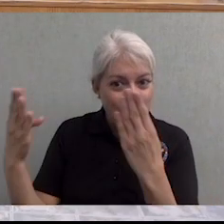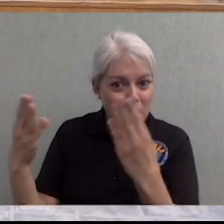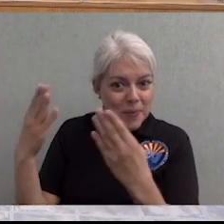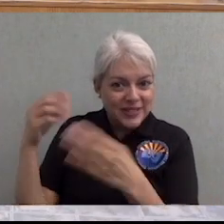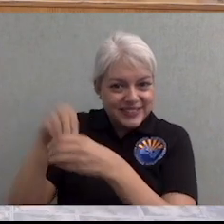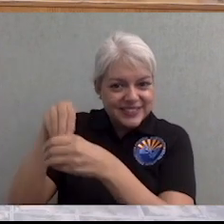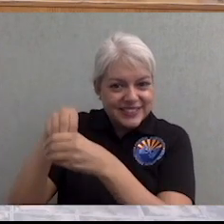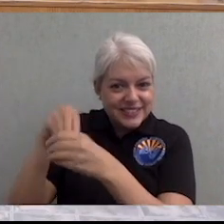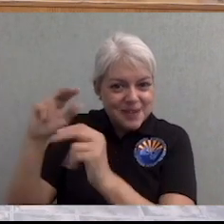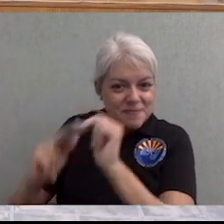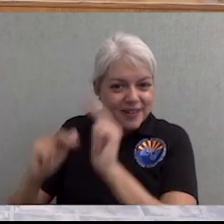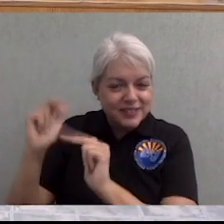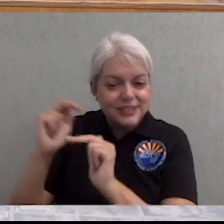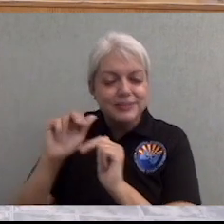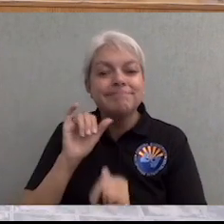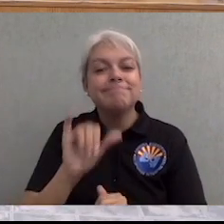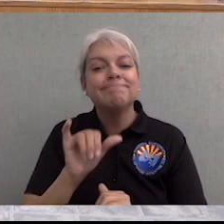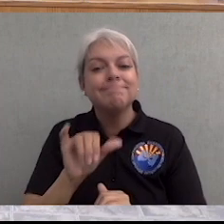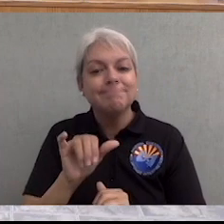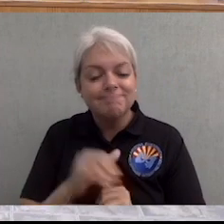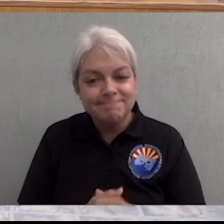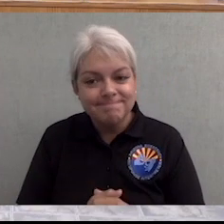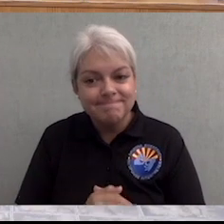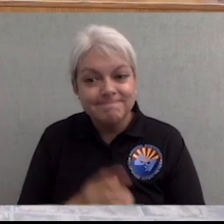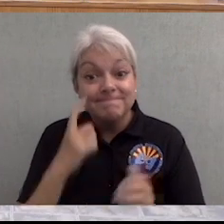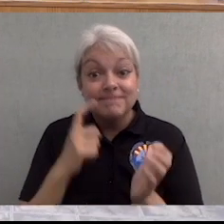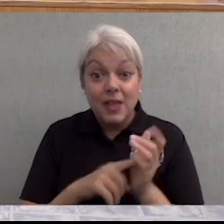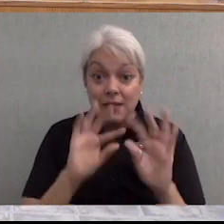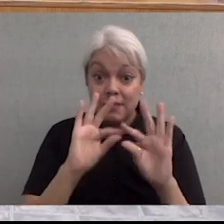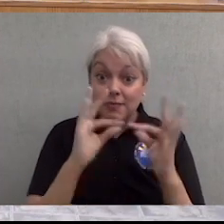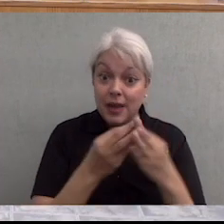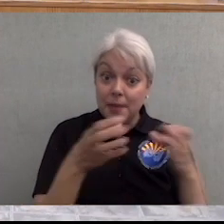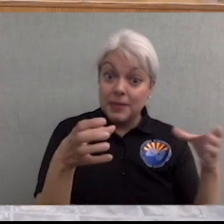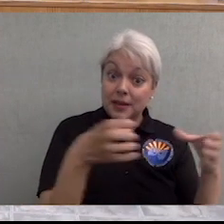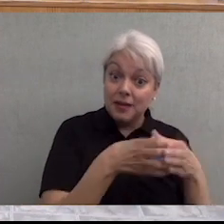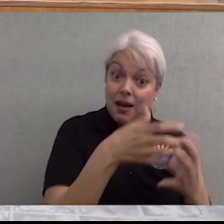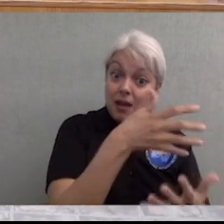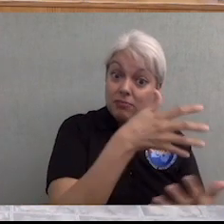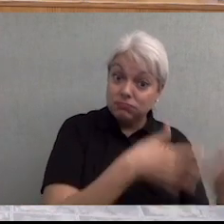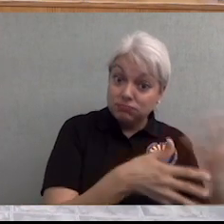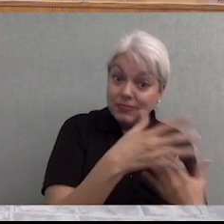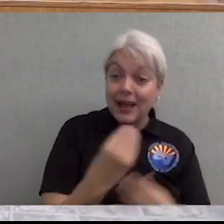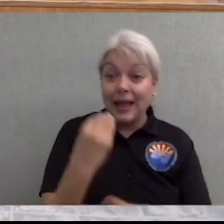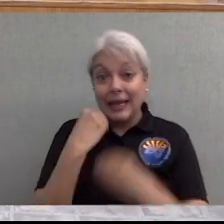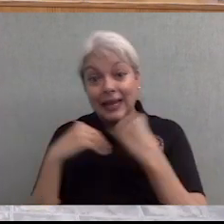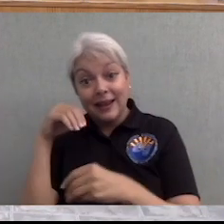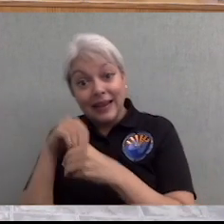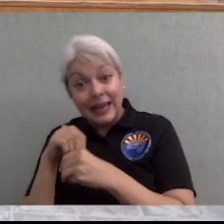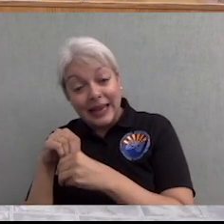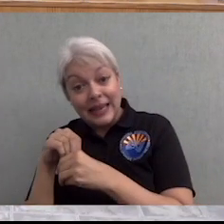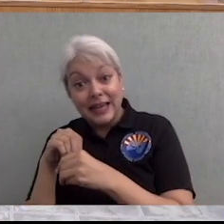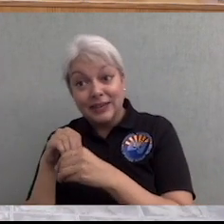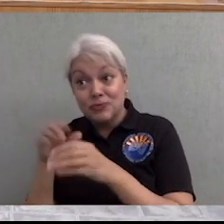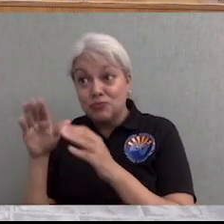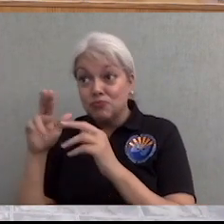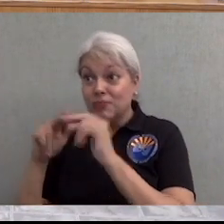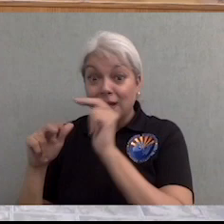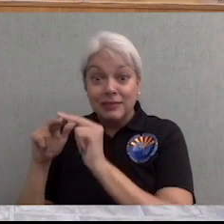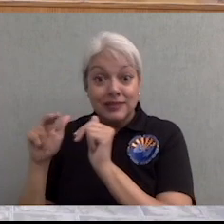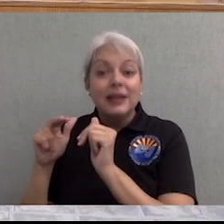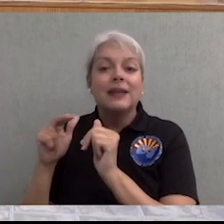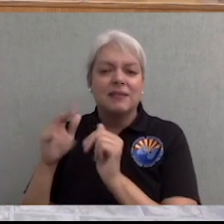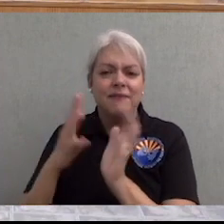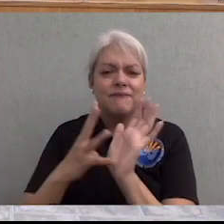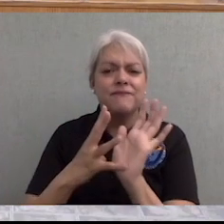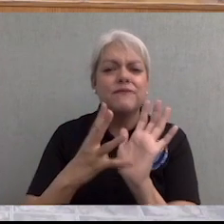if with family gatherings now, and if you eat in a restaurant indoors, there's a four times greater risk of getting the virus.